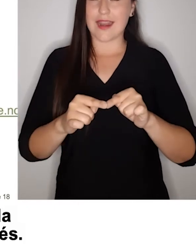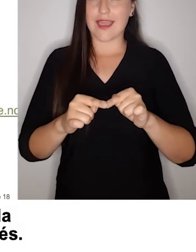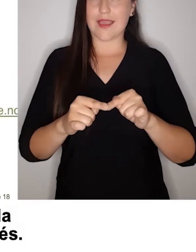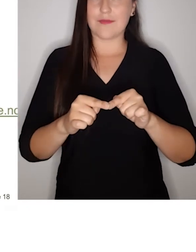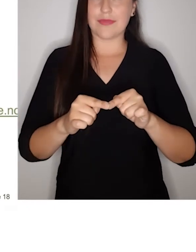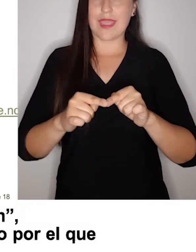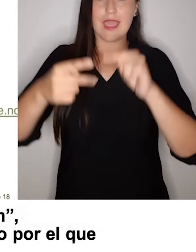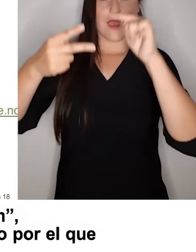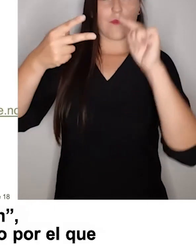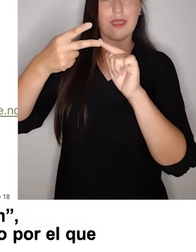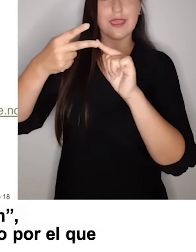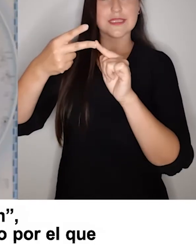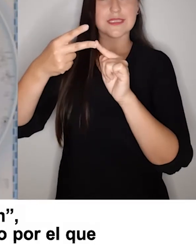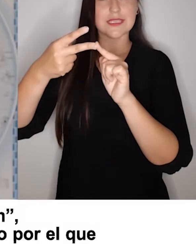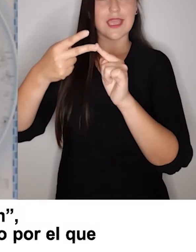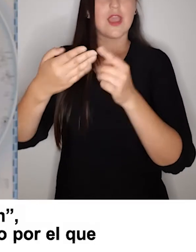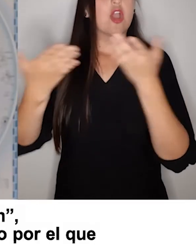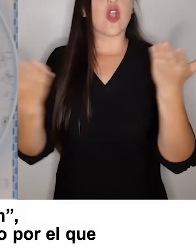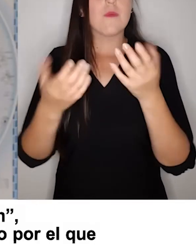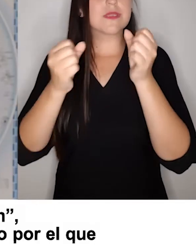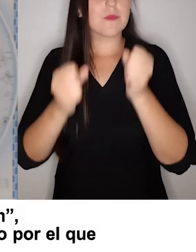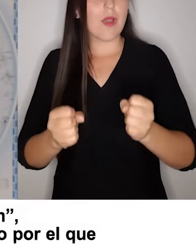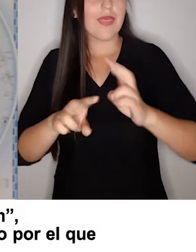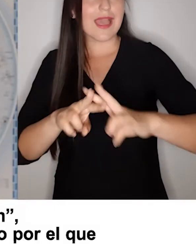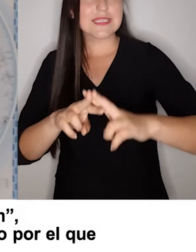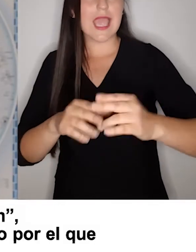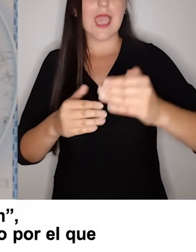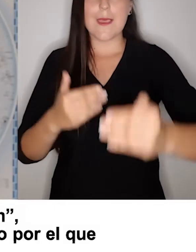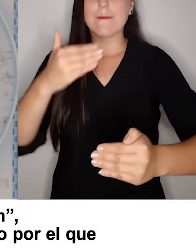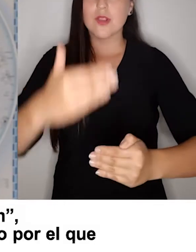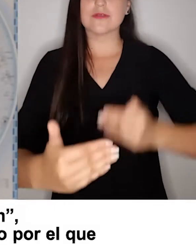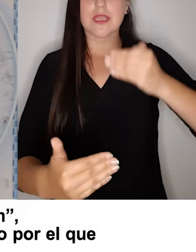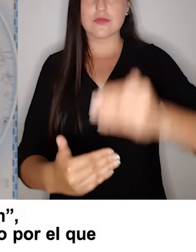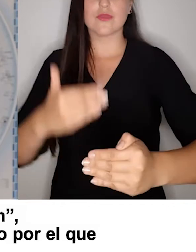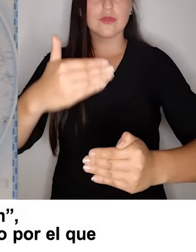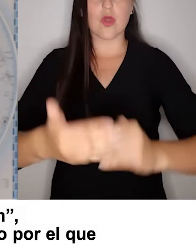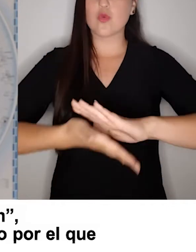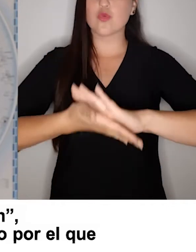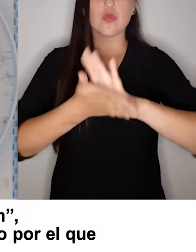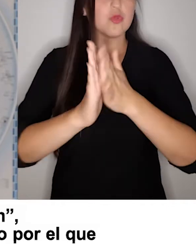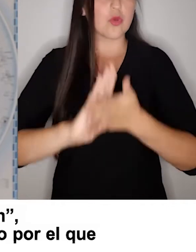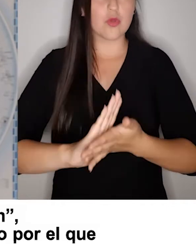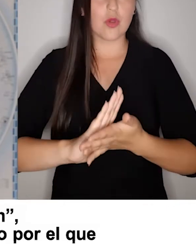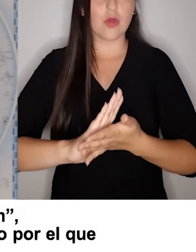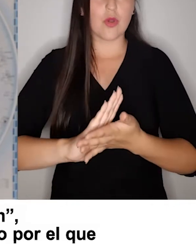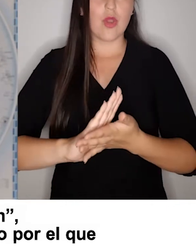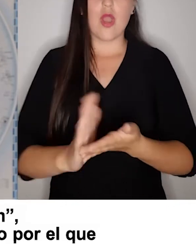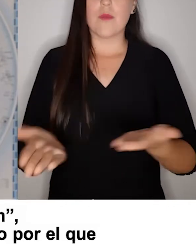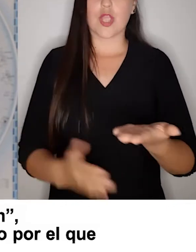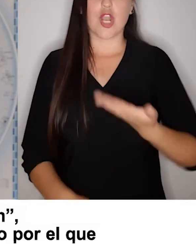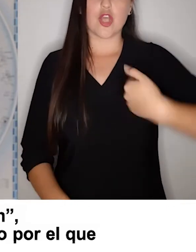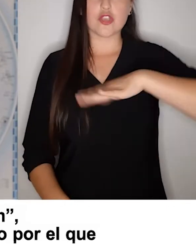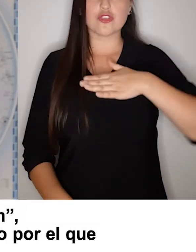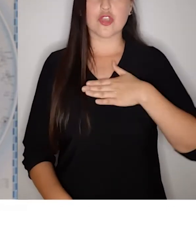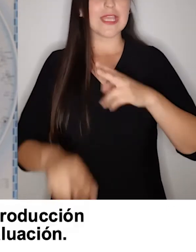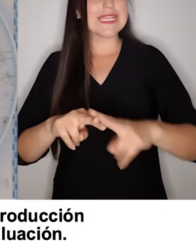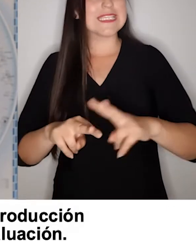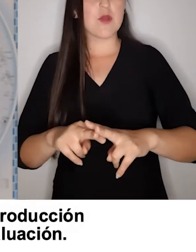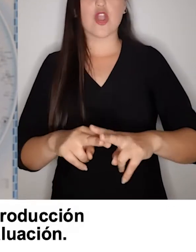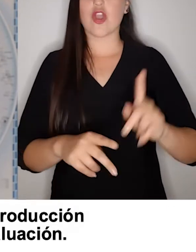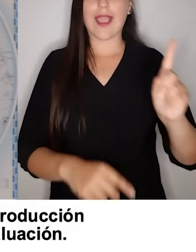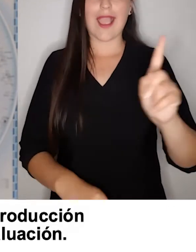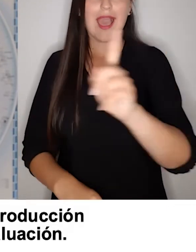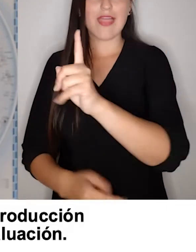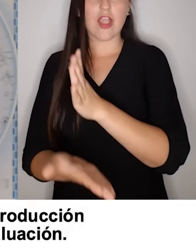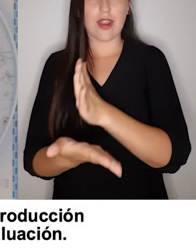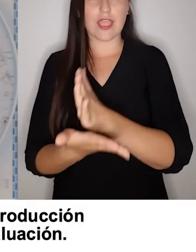English. Under the headline Implementation, you can read about the step-by-step process that we go through with the